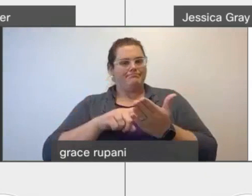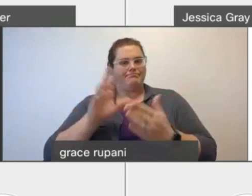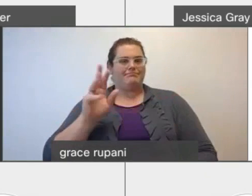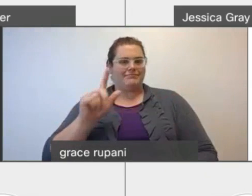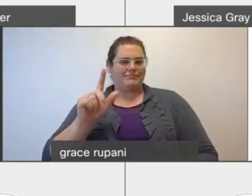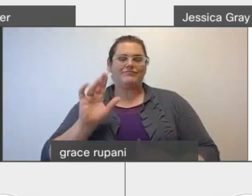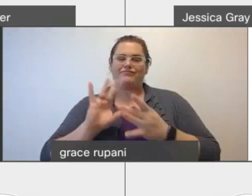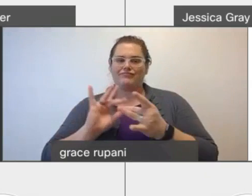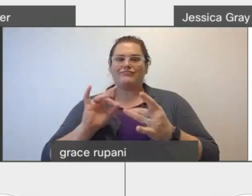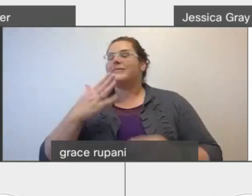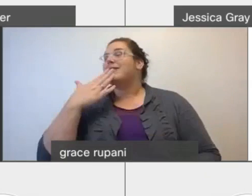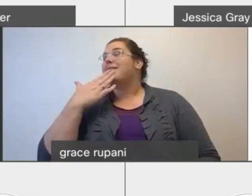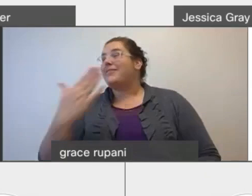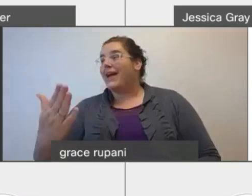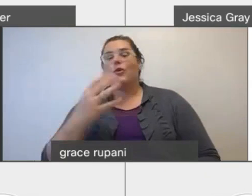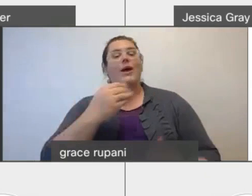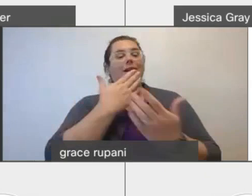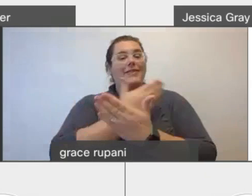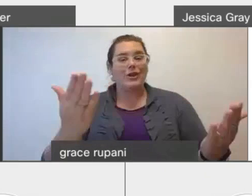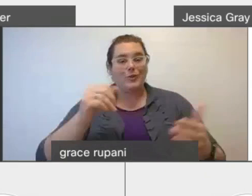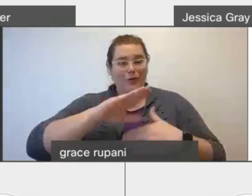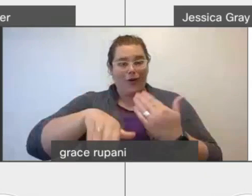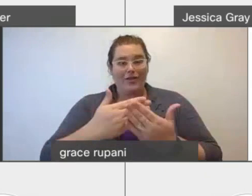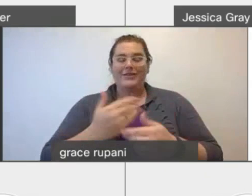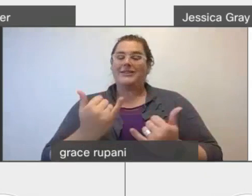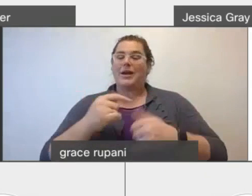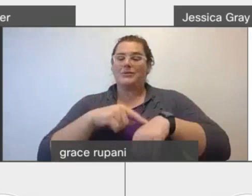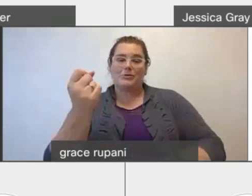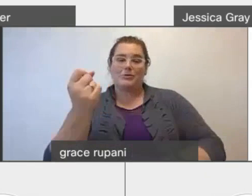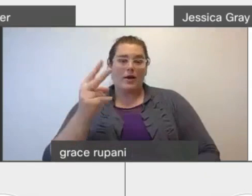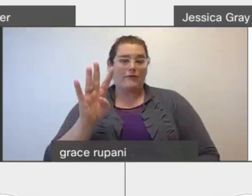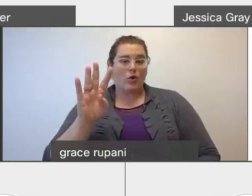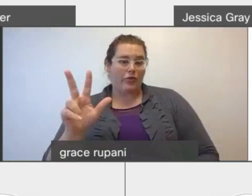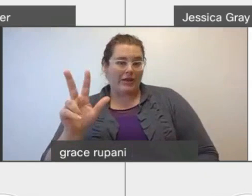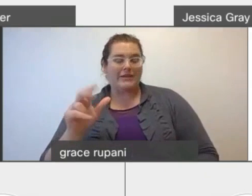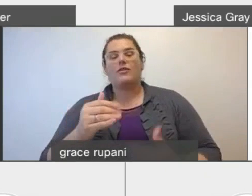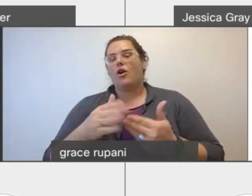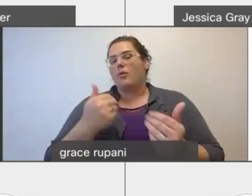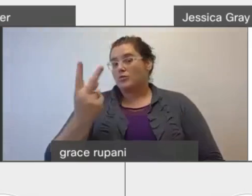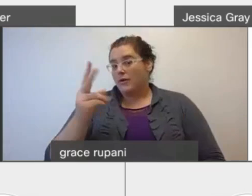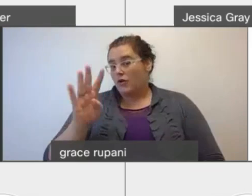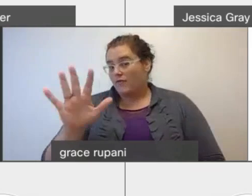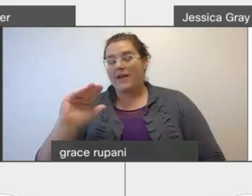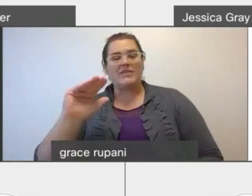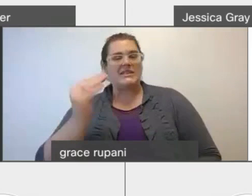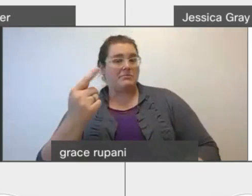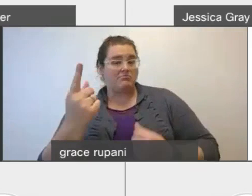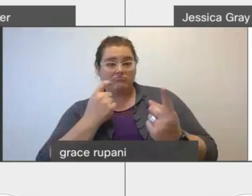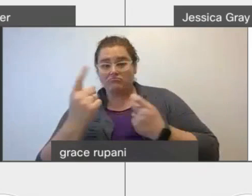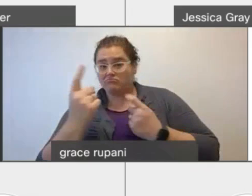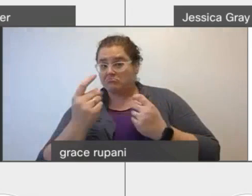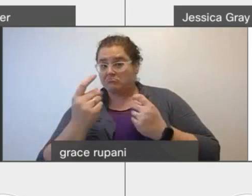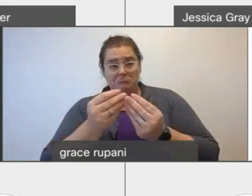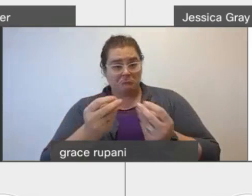Thank you, and thank you to everyone. It's 12:43. It's almost 12:45. It seems that we've responded to